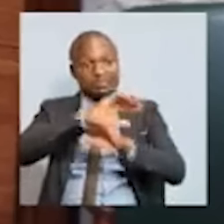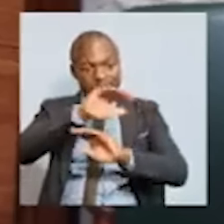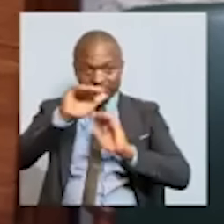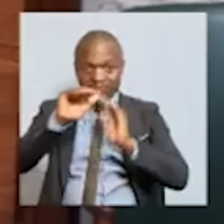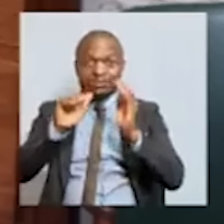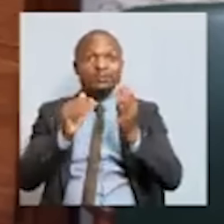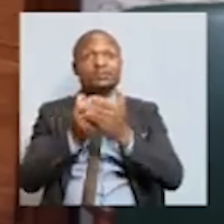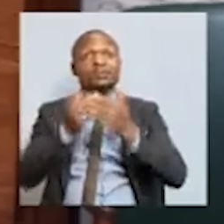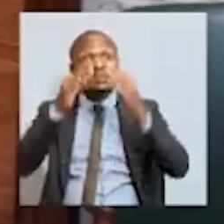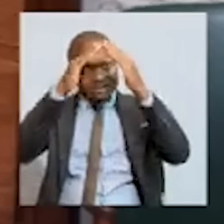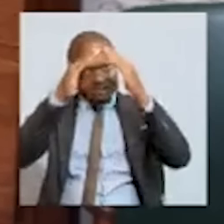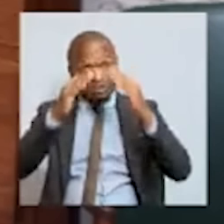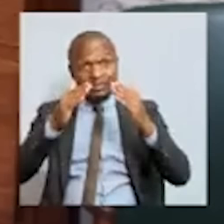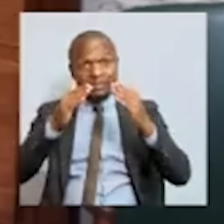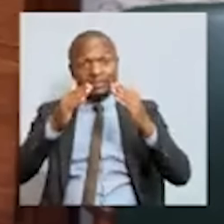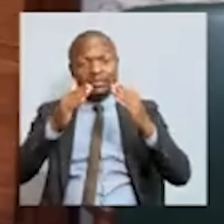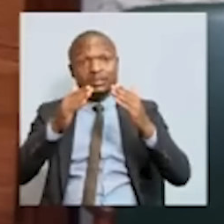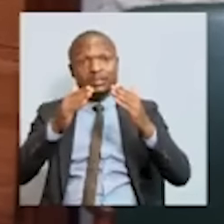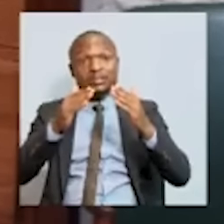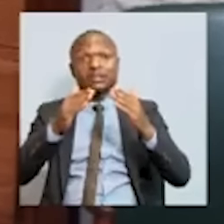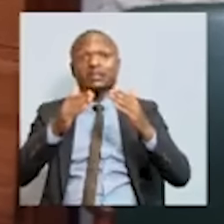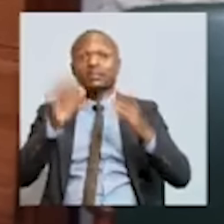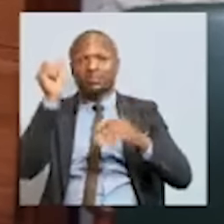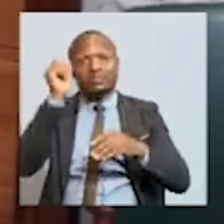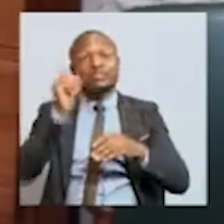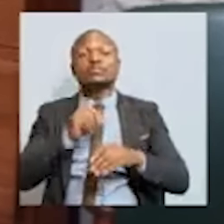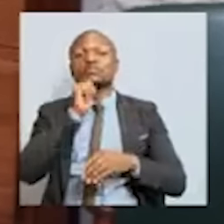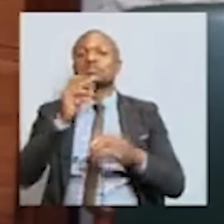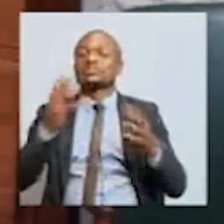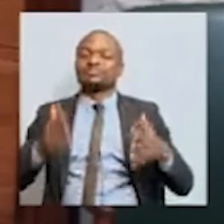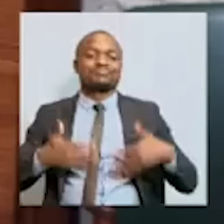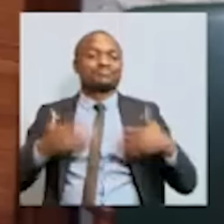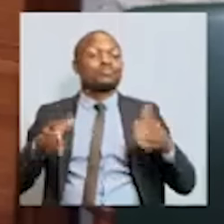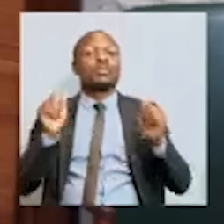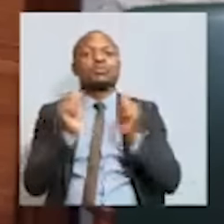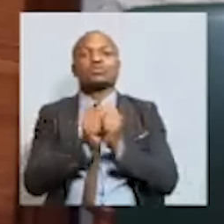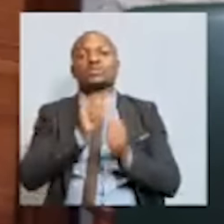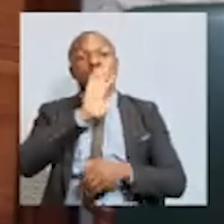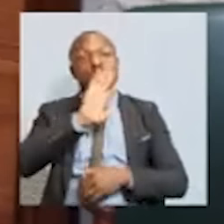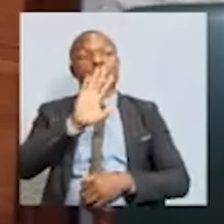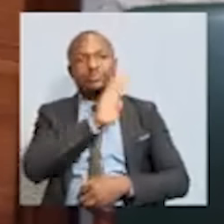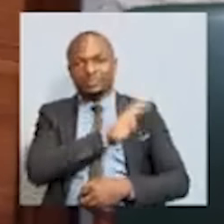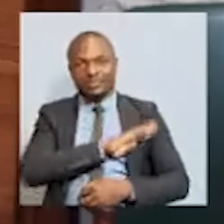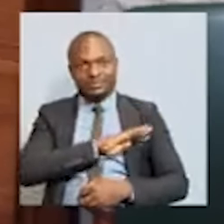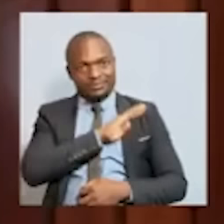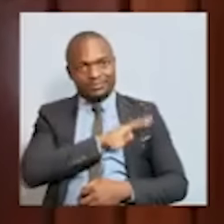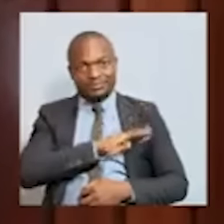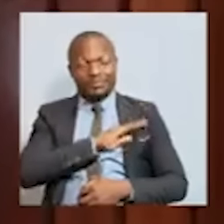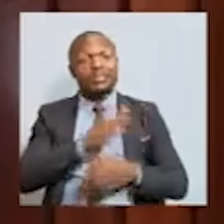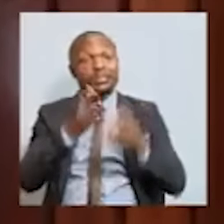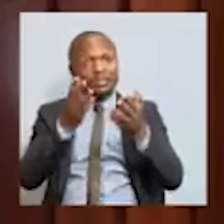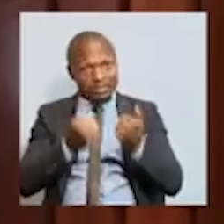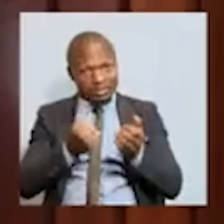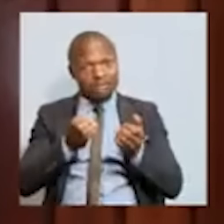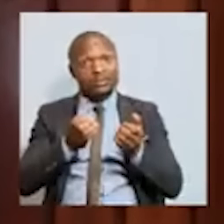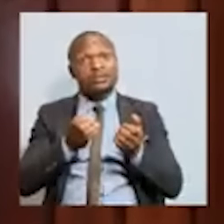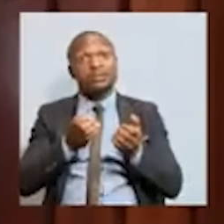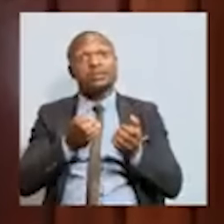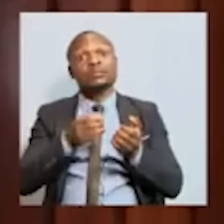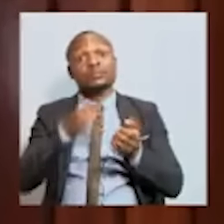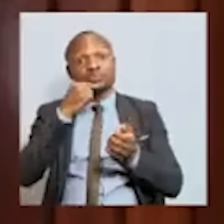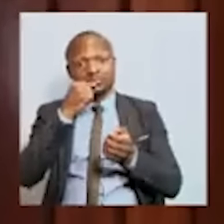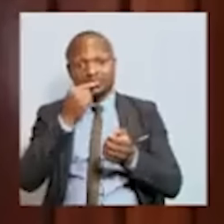The House is therefore extremely displeased with your conduct. I wish to reiterate that I